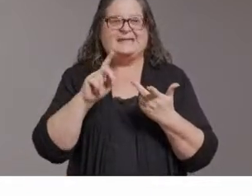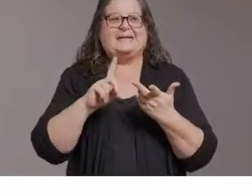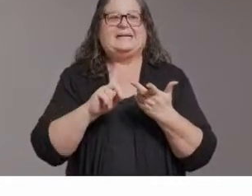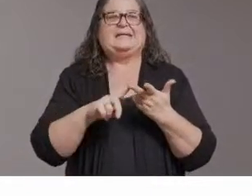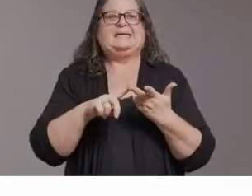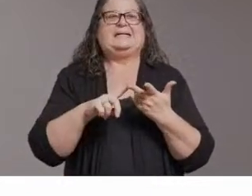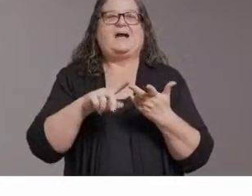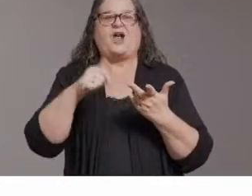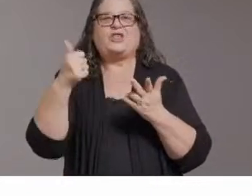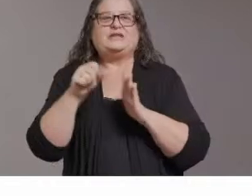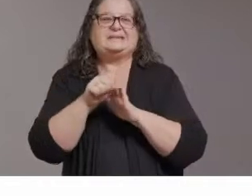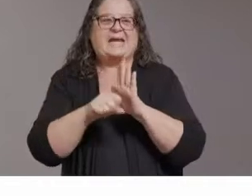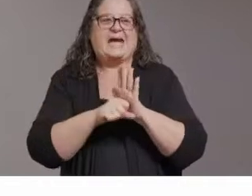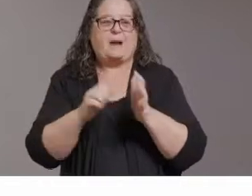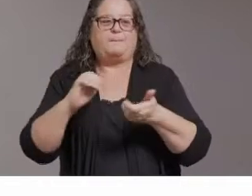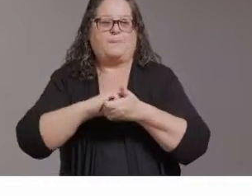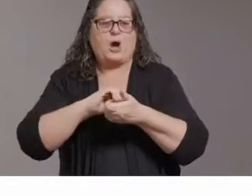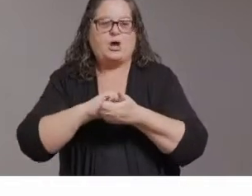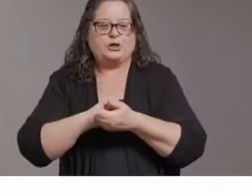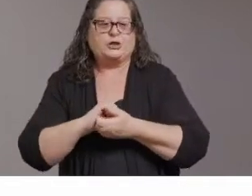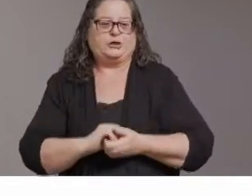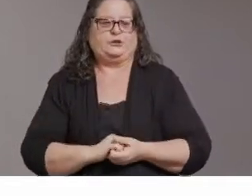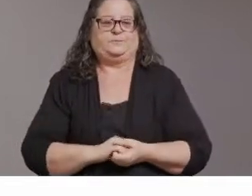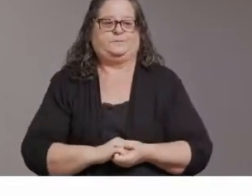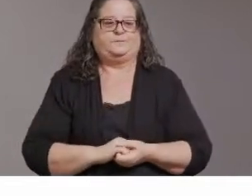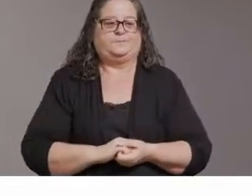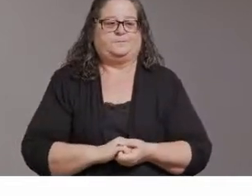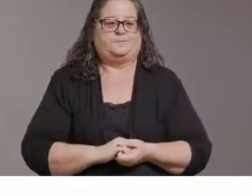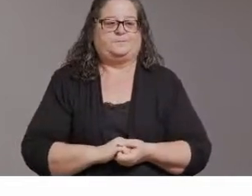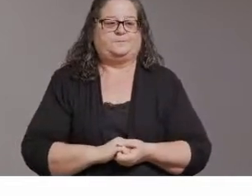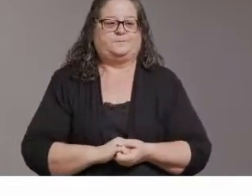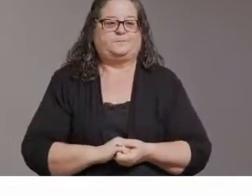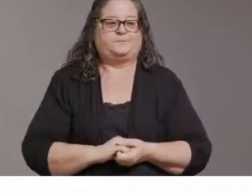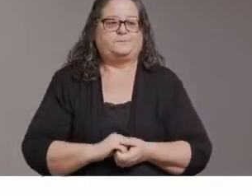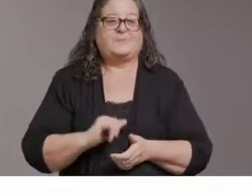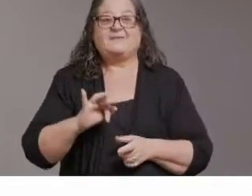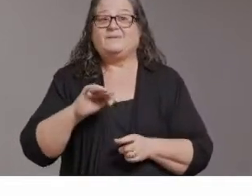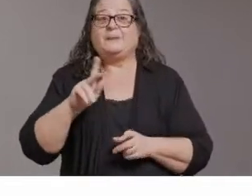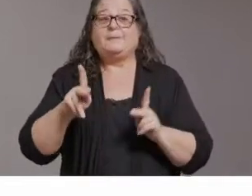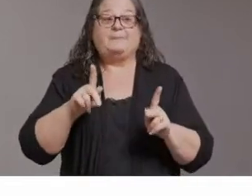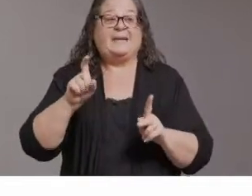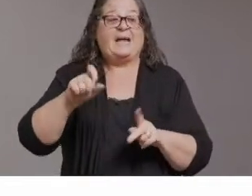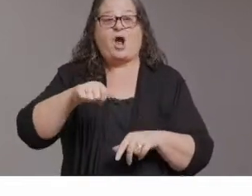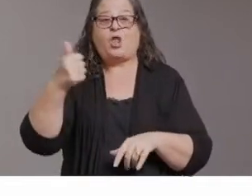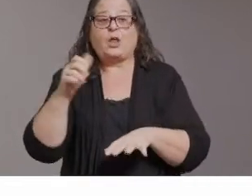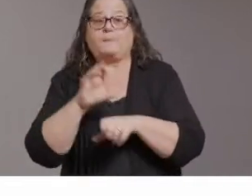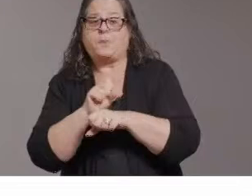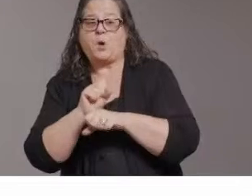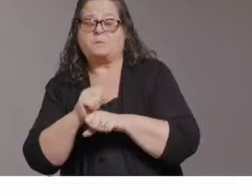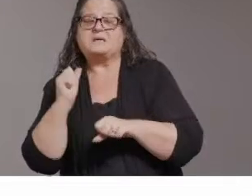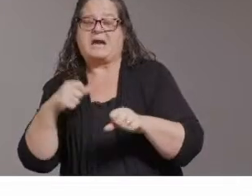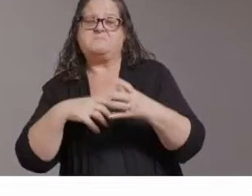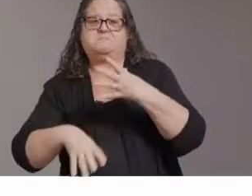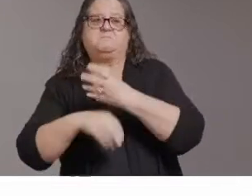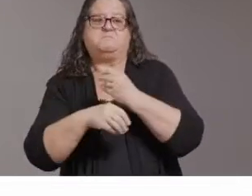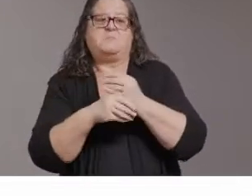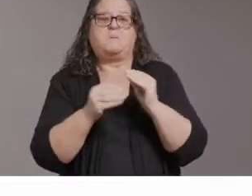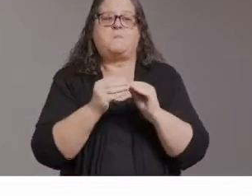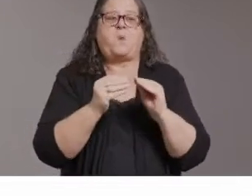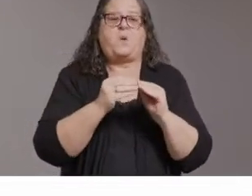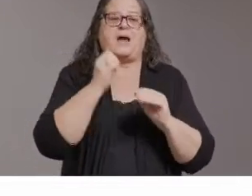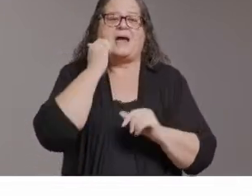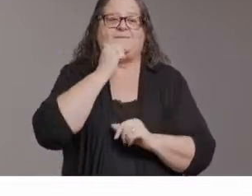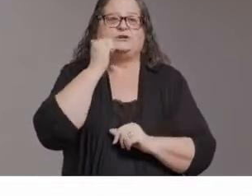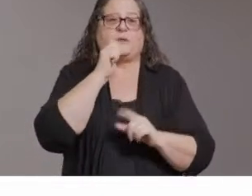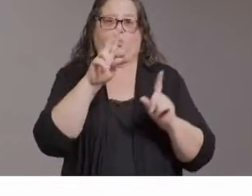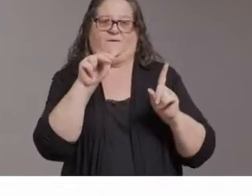looking for additional appointments, we've had open capacity every day at the U of A